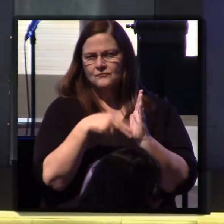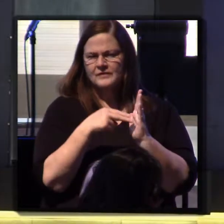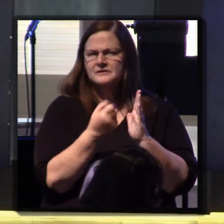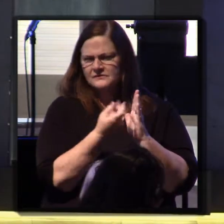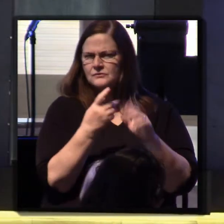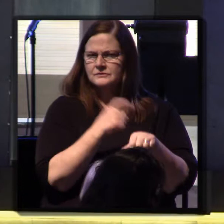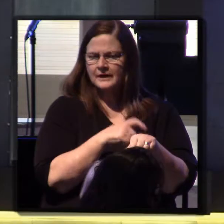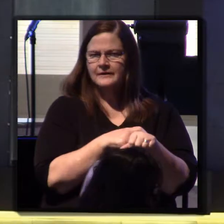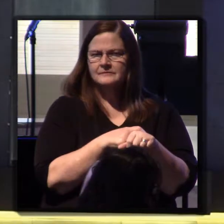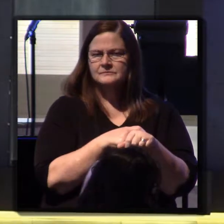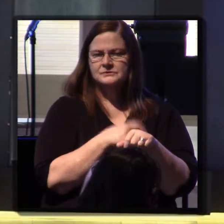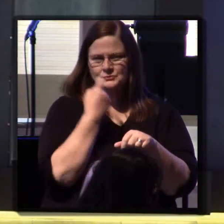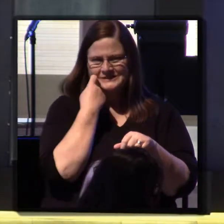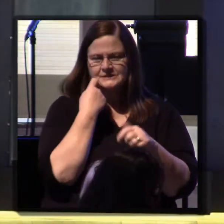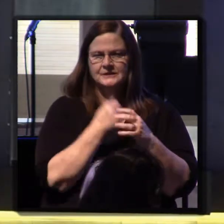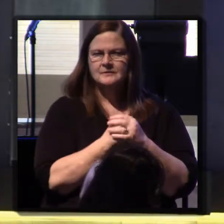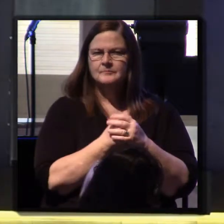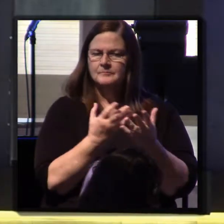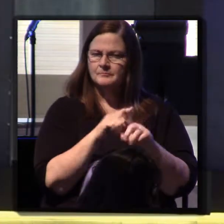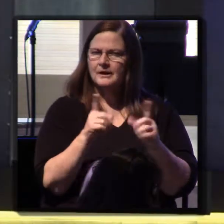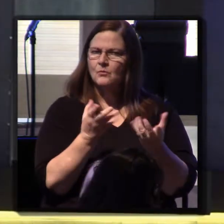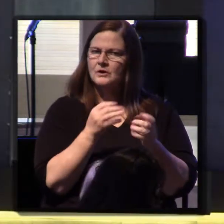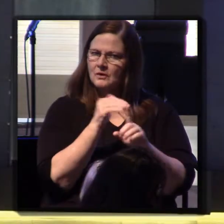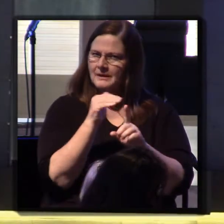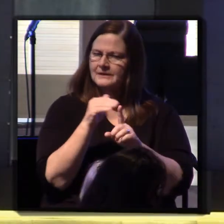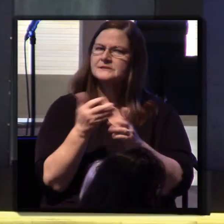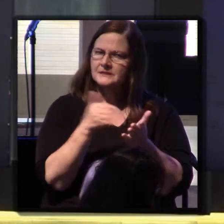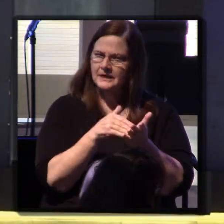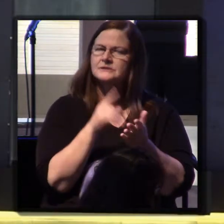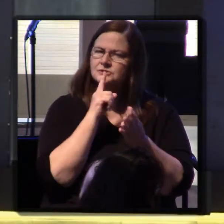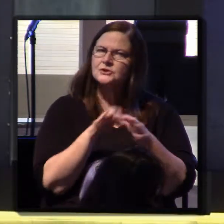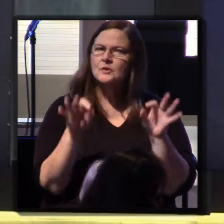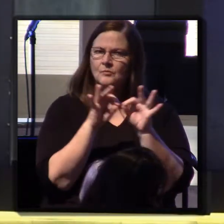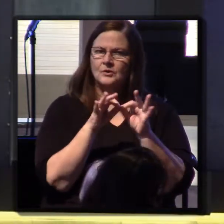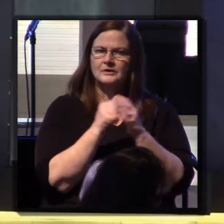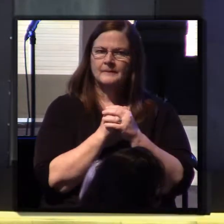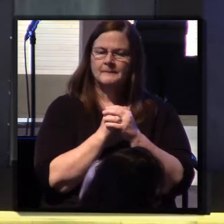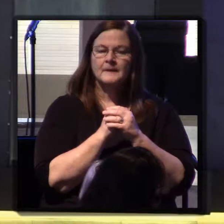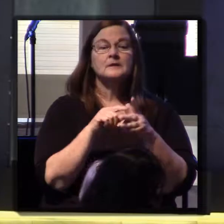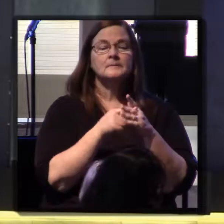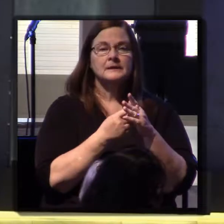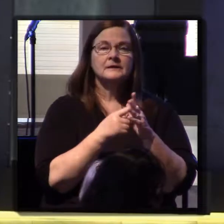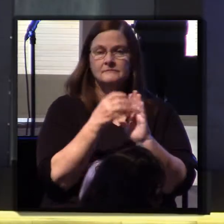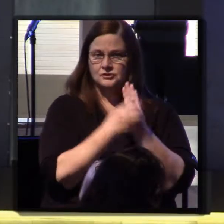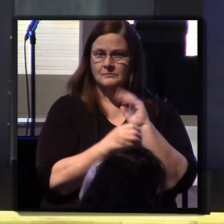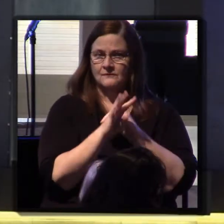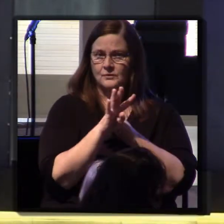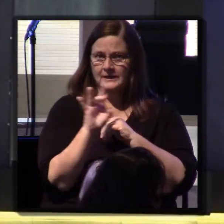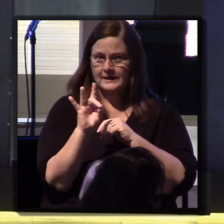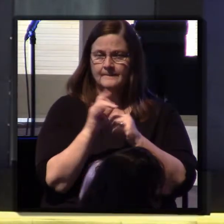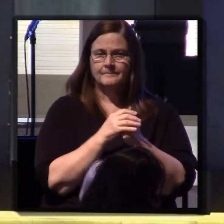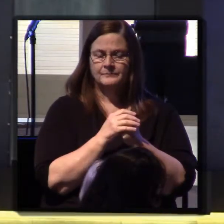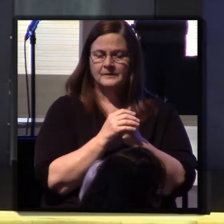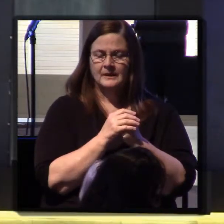And we've looked at this a couple of times in the last few weeks, but I want to remind us of it again because it's so